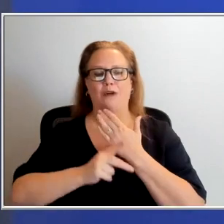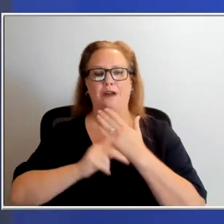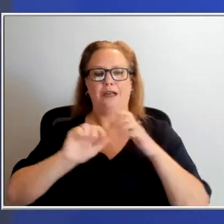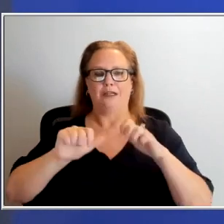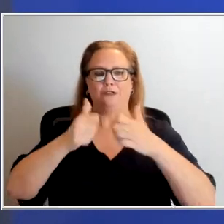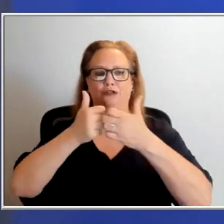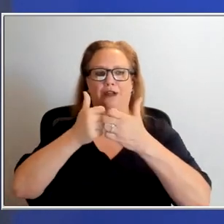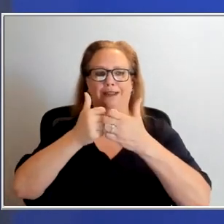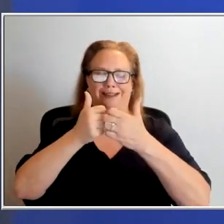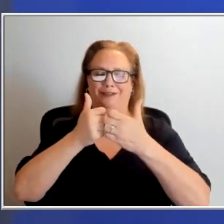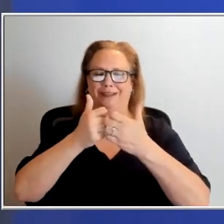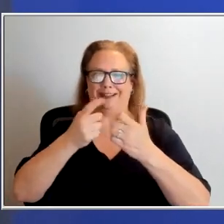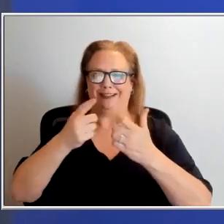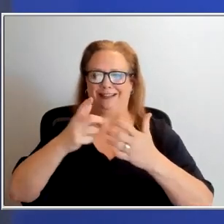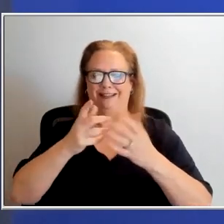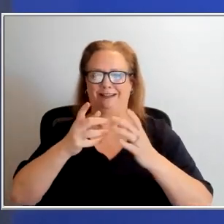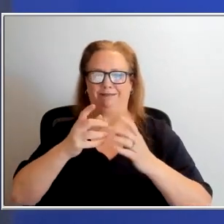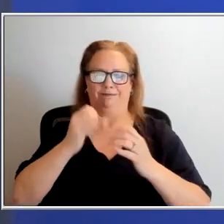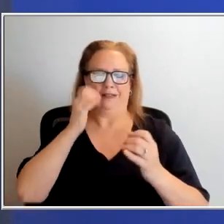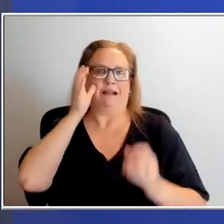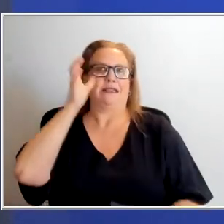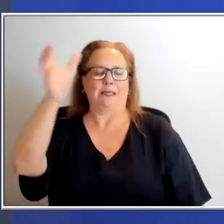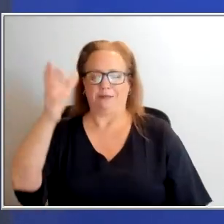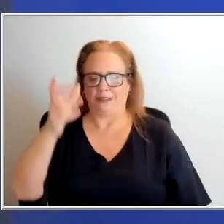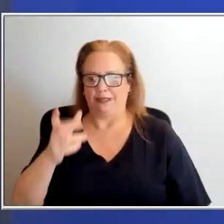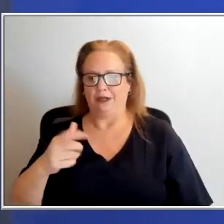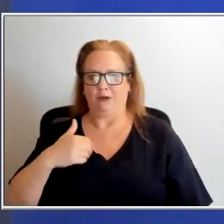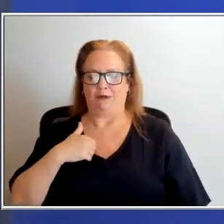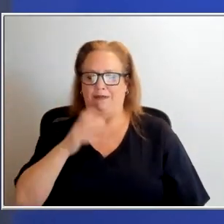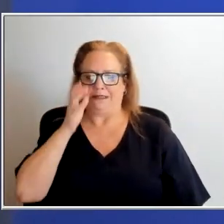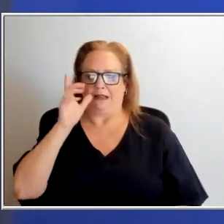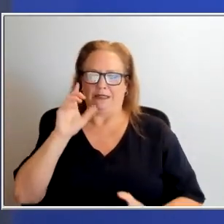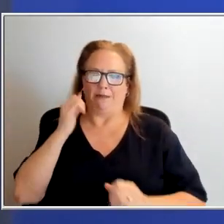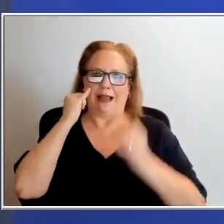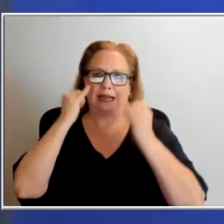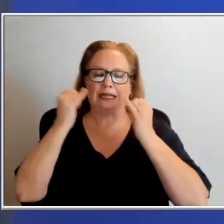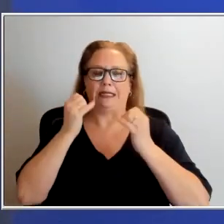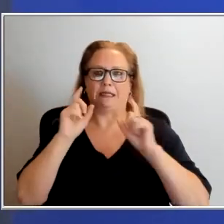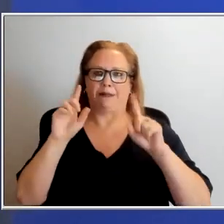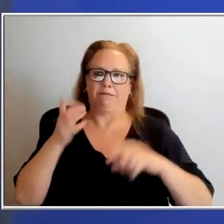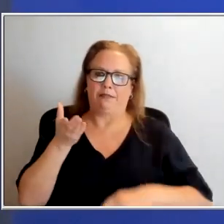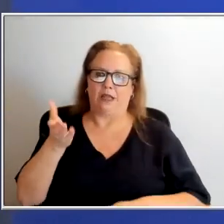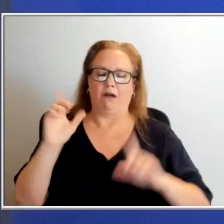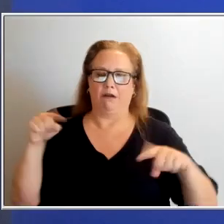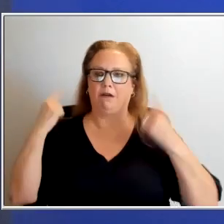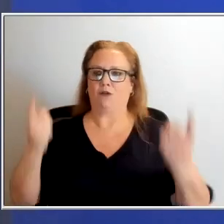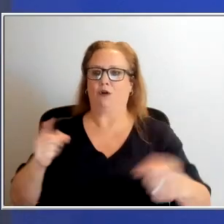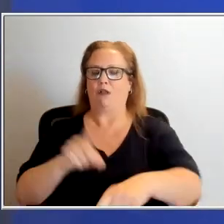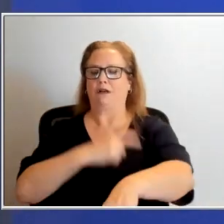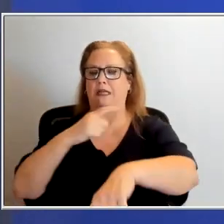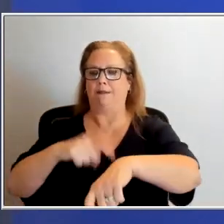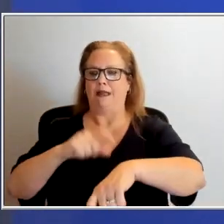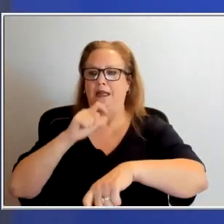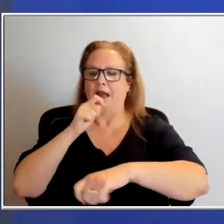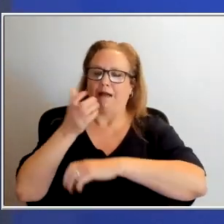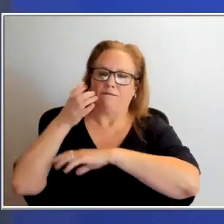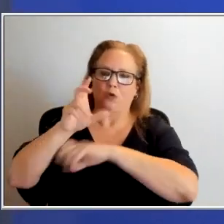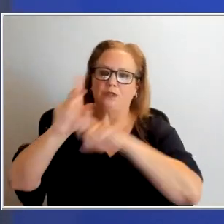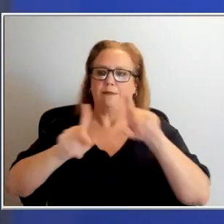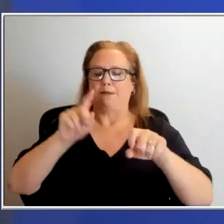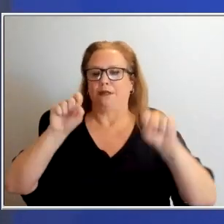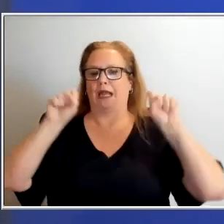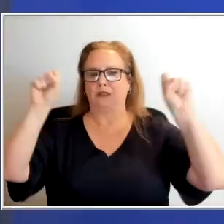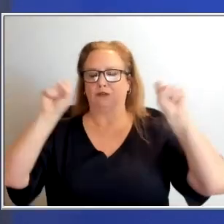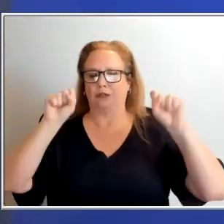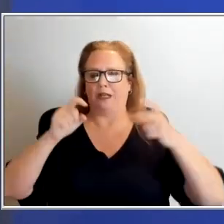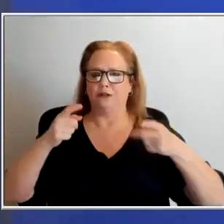dogma, right? And I think that we've had this dogma out there for a long time about, not making people exercise or, letting